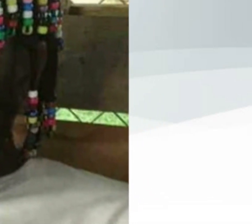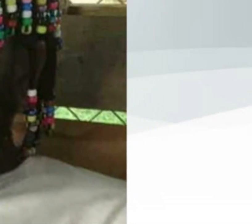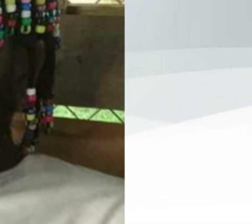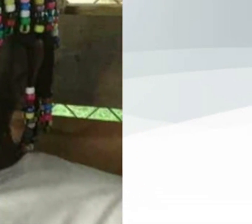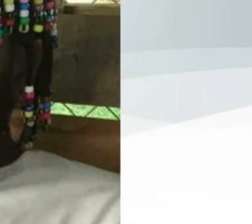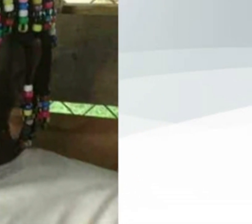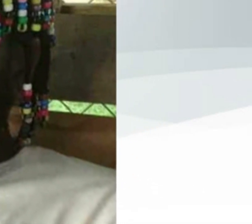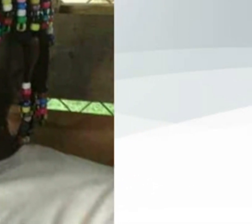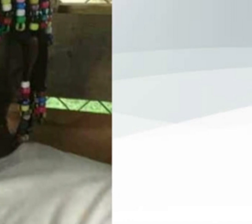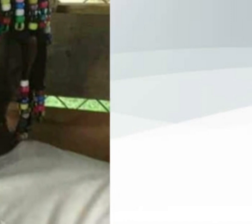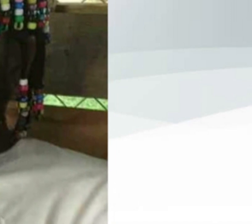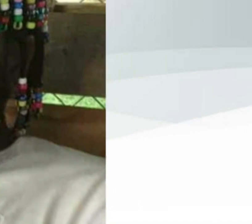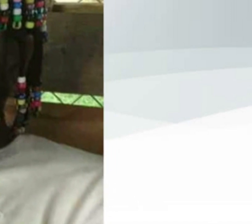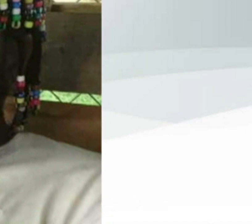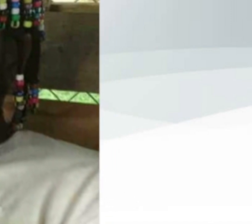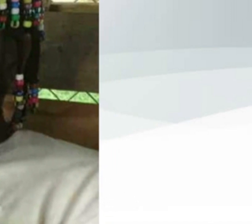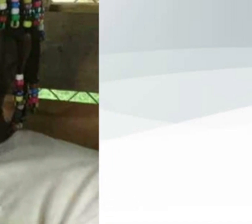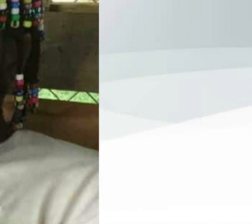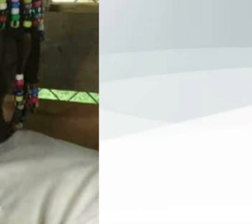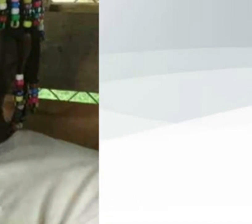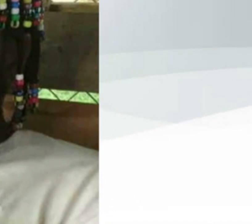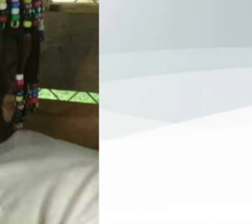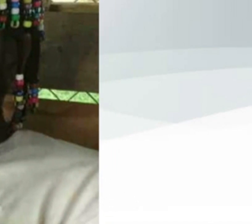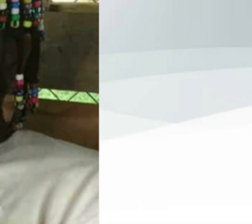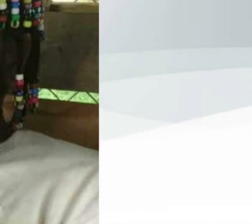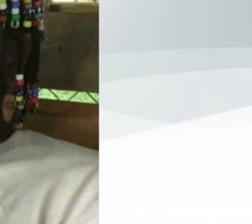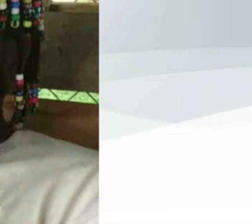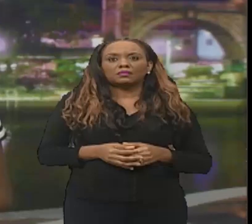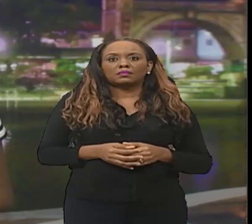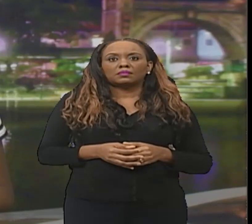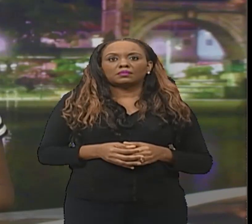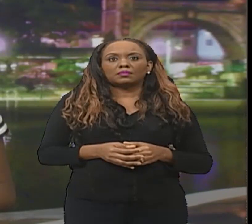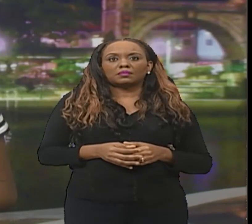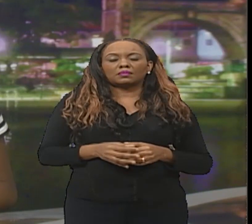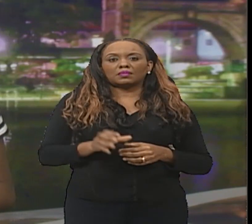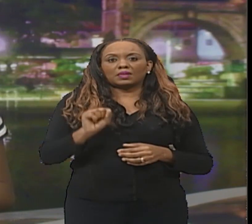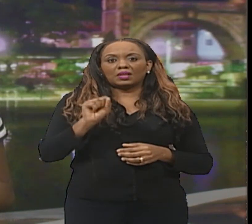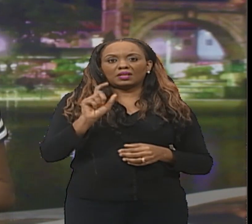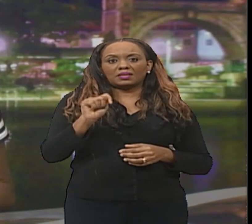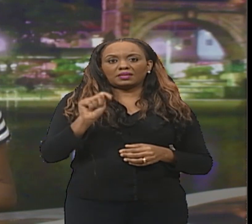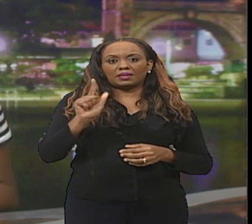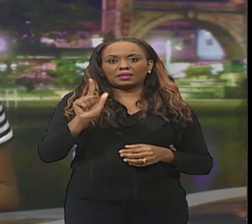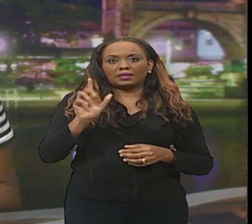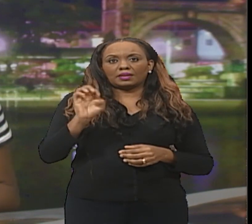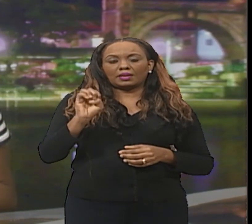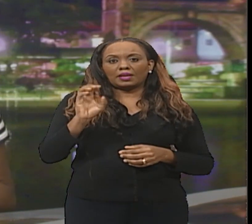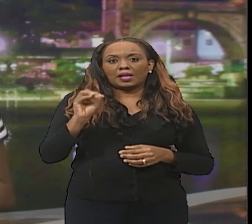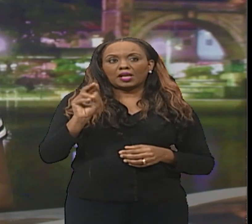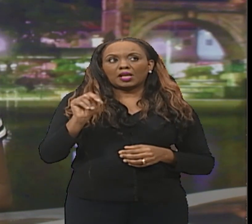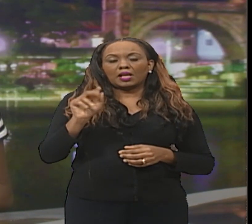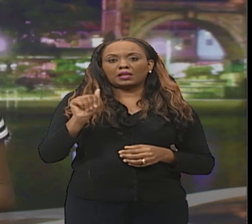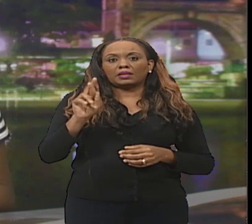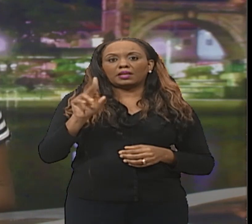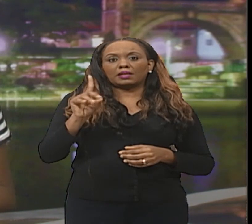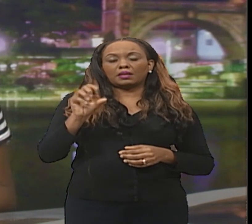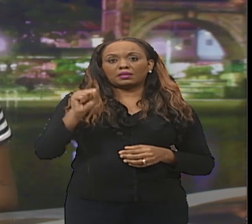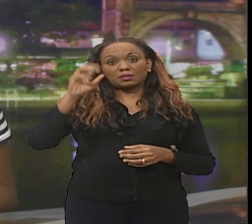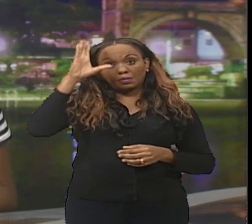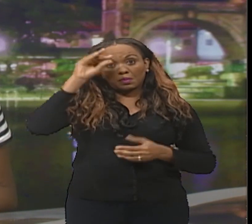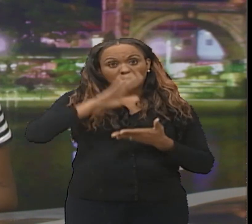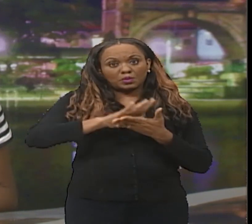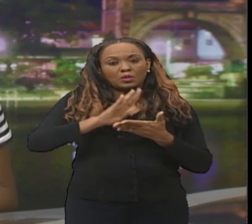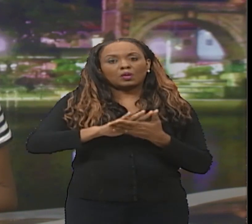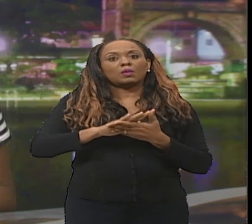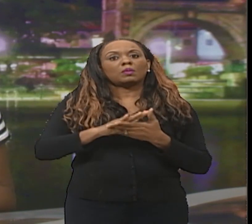that wish. Kishmar Singis, CBC News. St. Leonard's Boys' School will remain closed tomorrow because